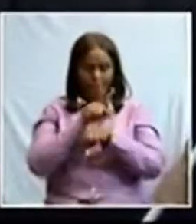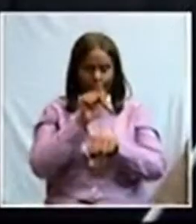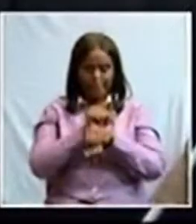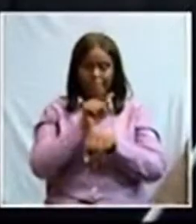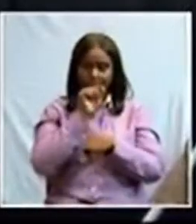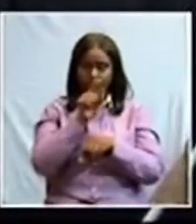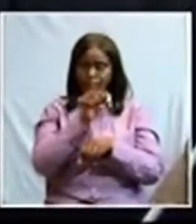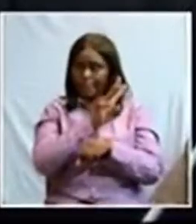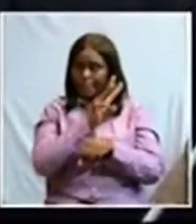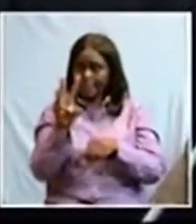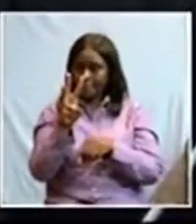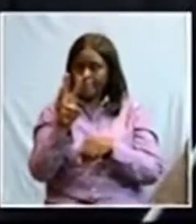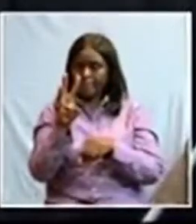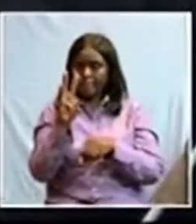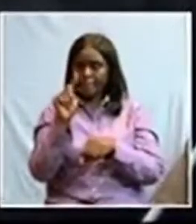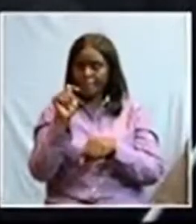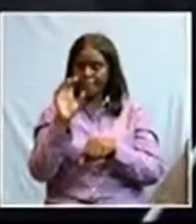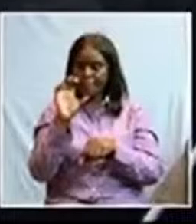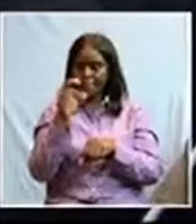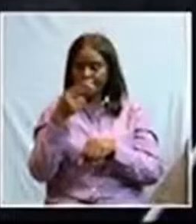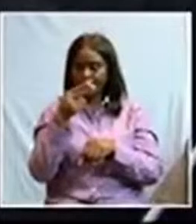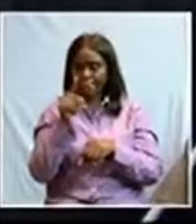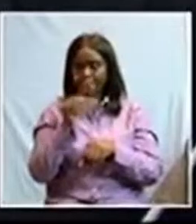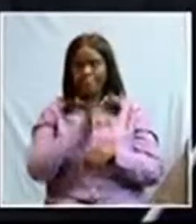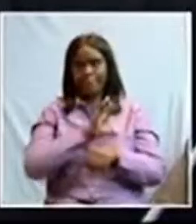Westtech company.